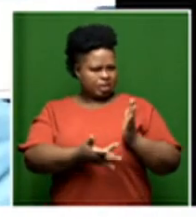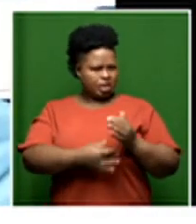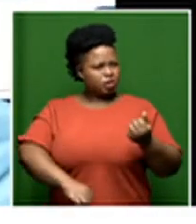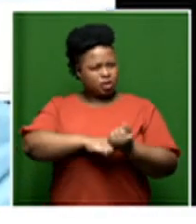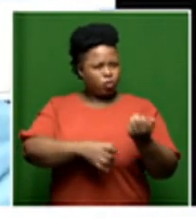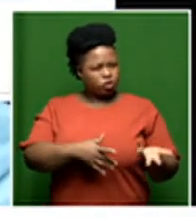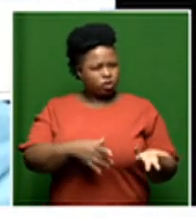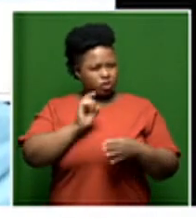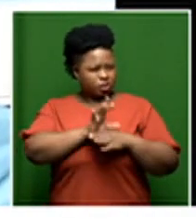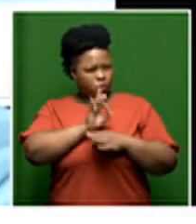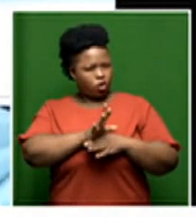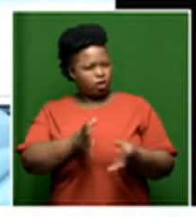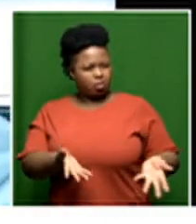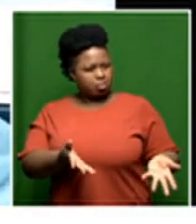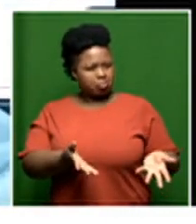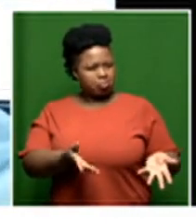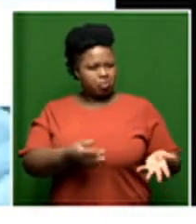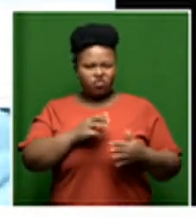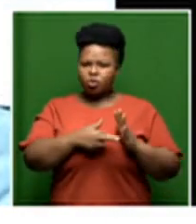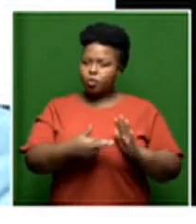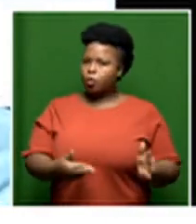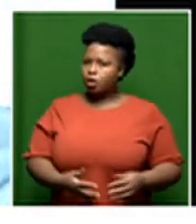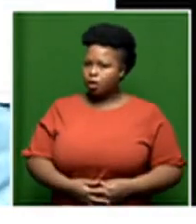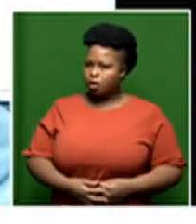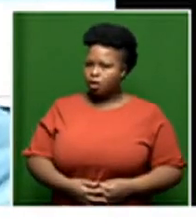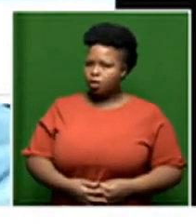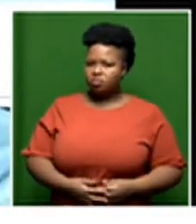a technical advisory role.